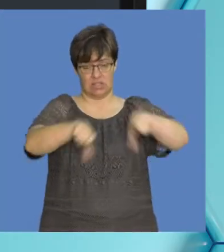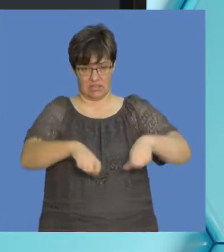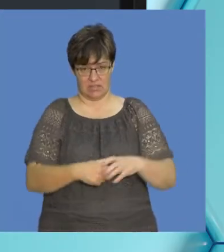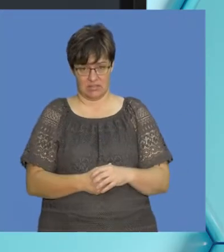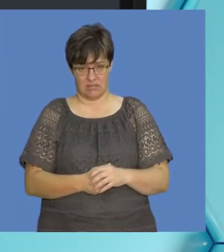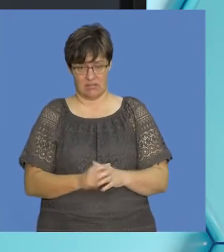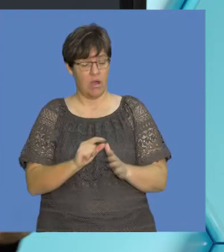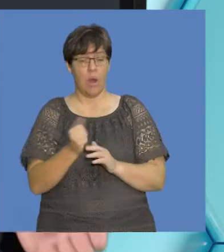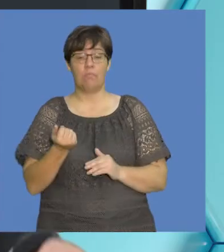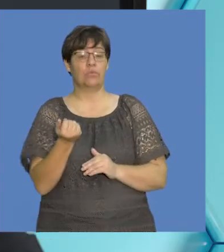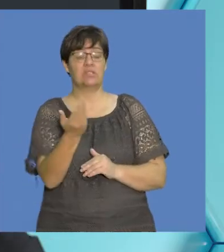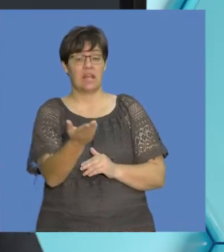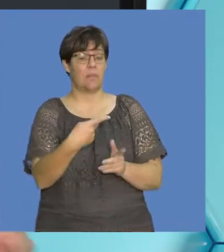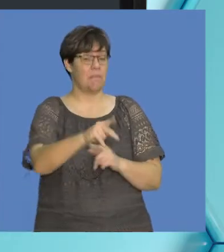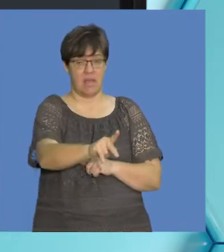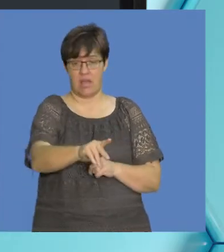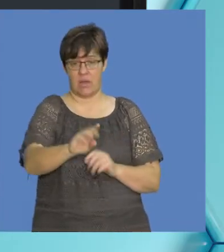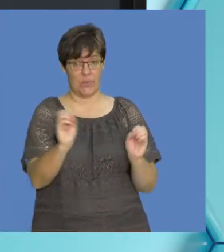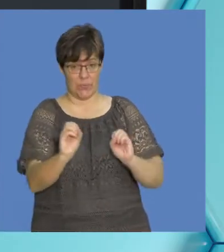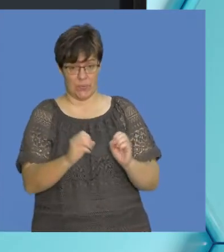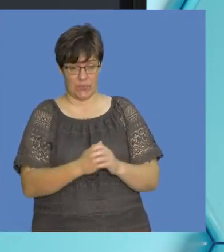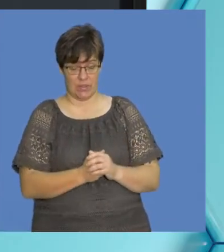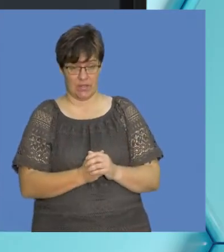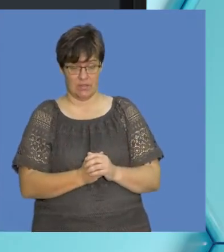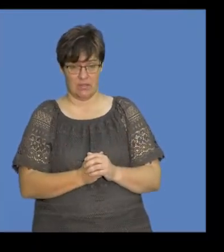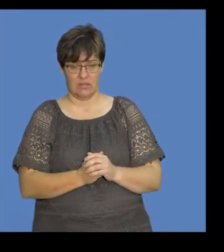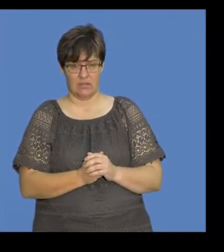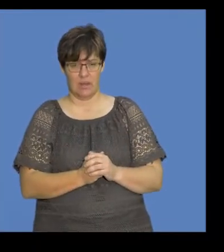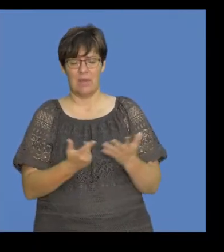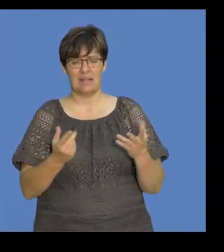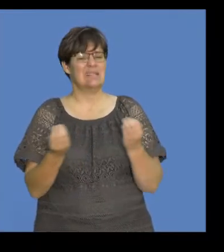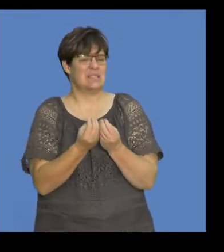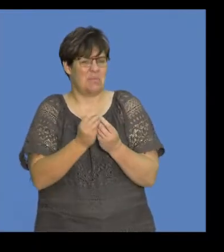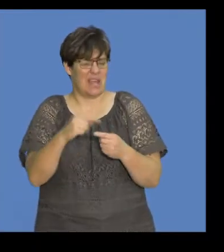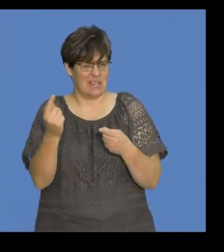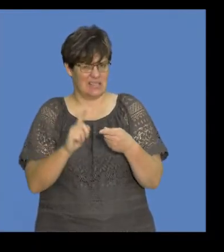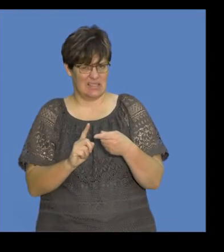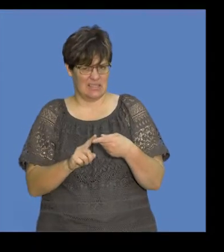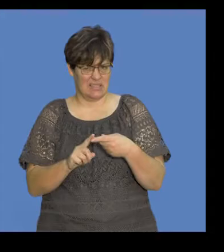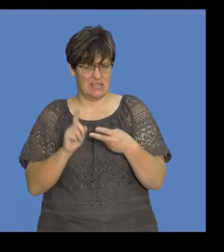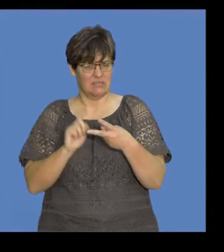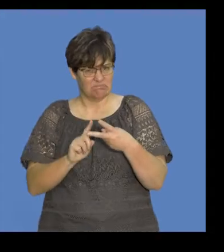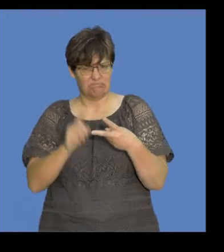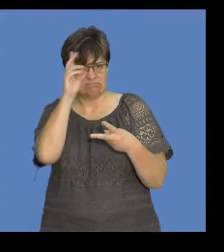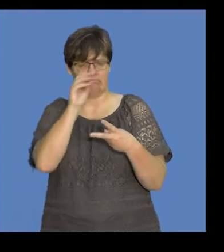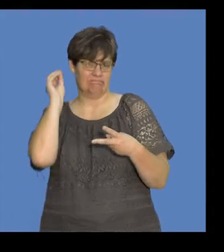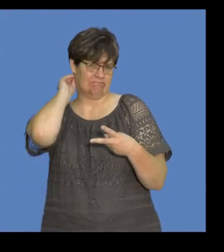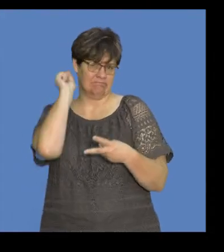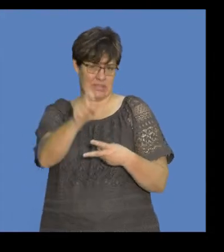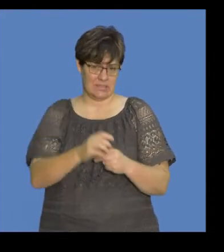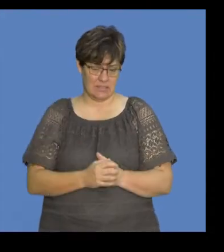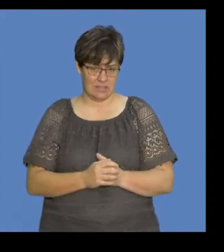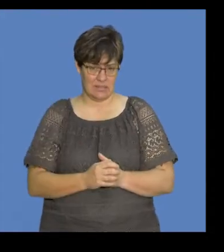are not presented for payment. However, there's something else that we need to take cognizance of, and that